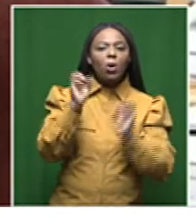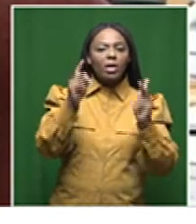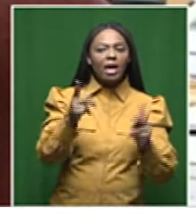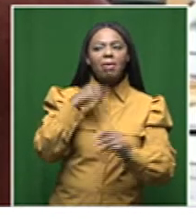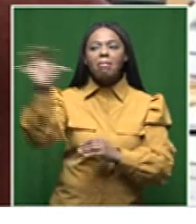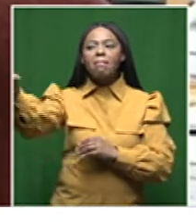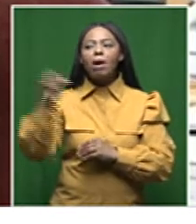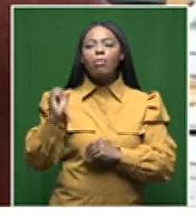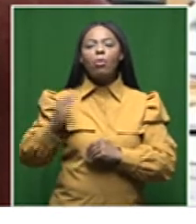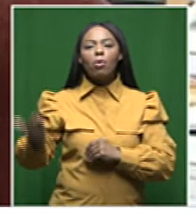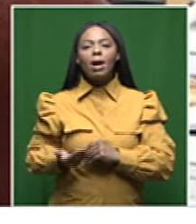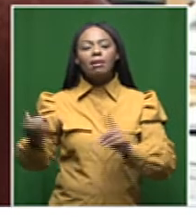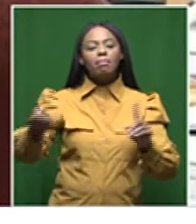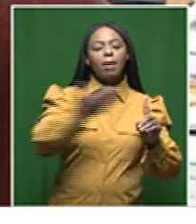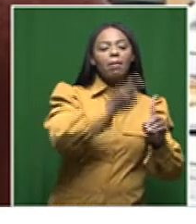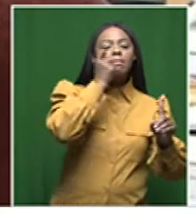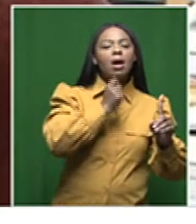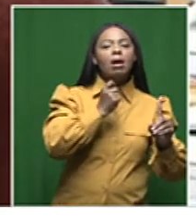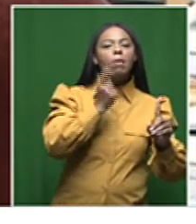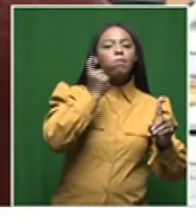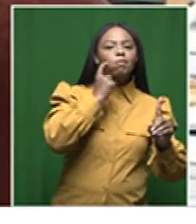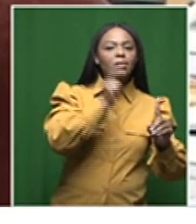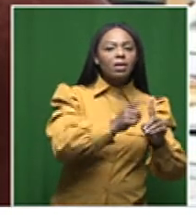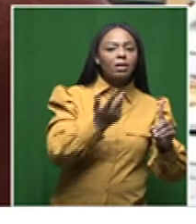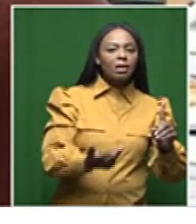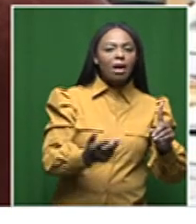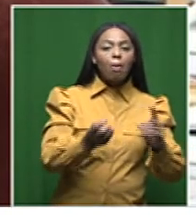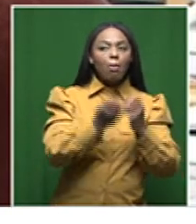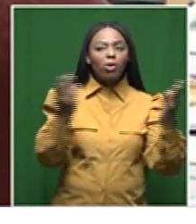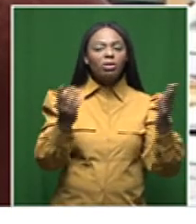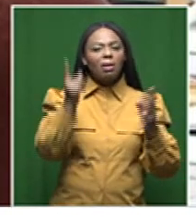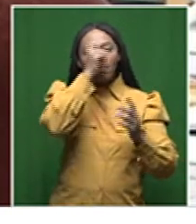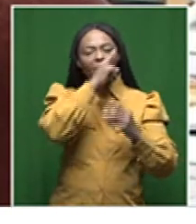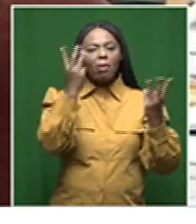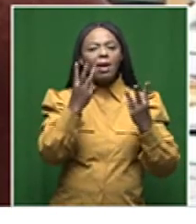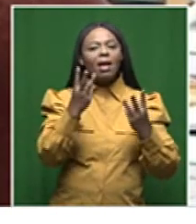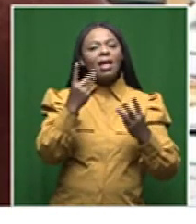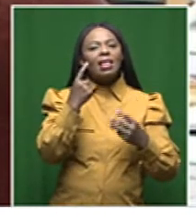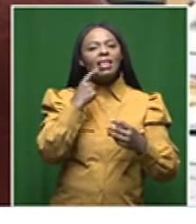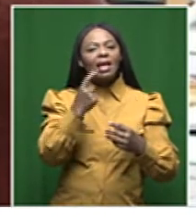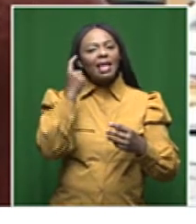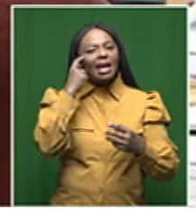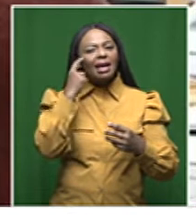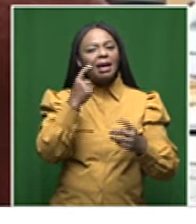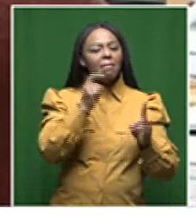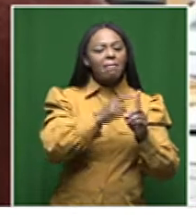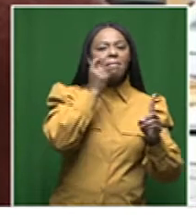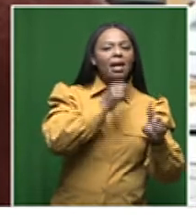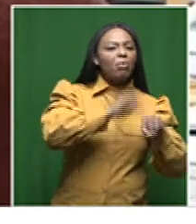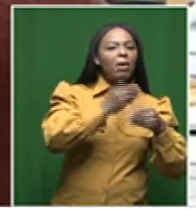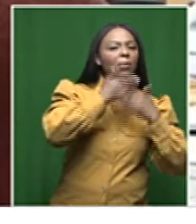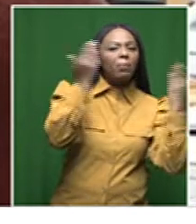the most part in our communities, we don't think males have a problem of infertility. It's always the women that is to